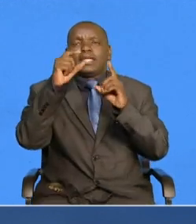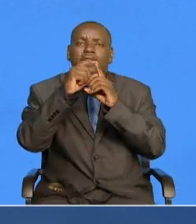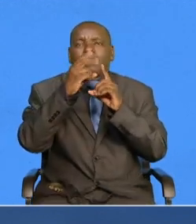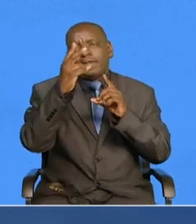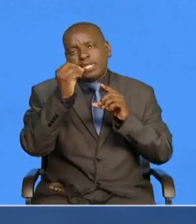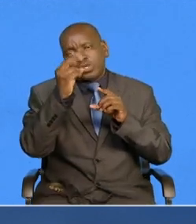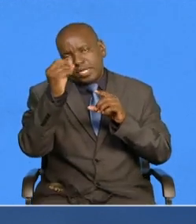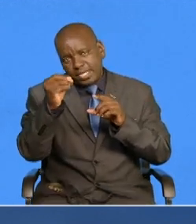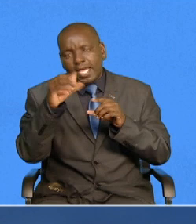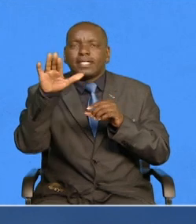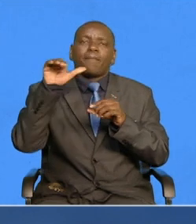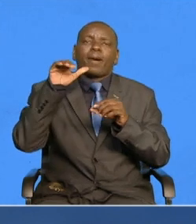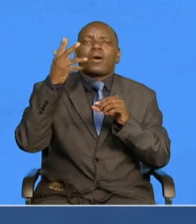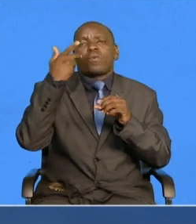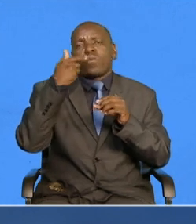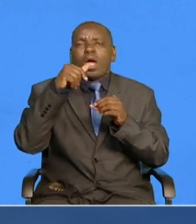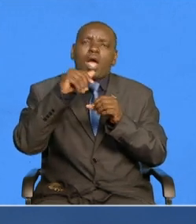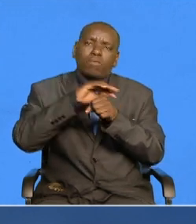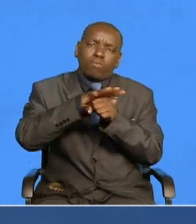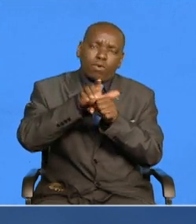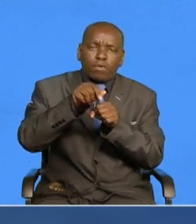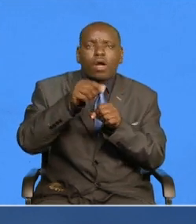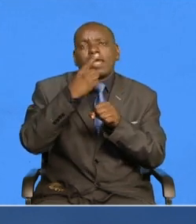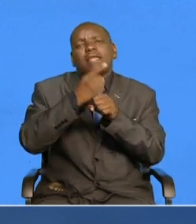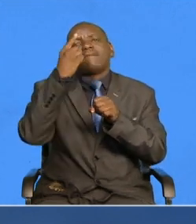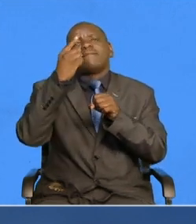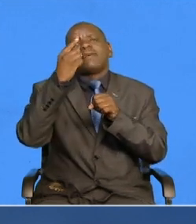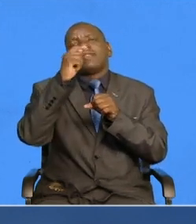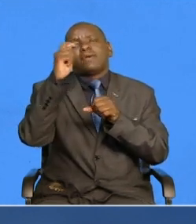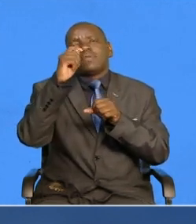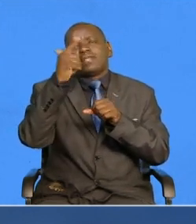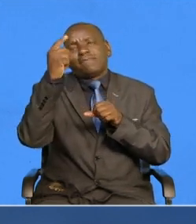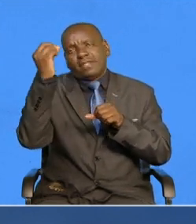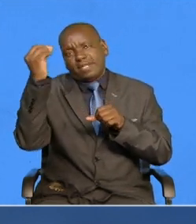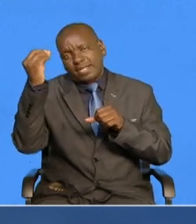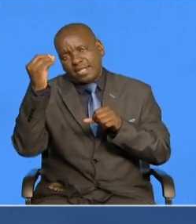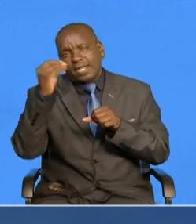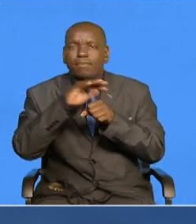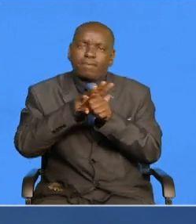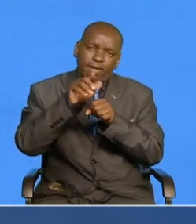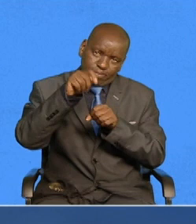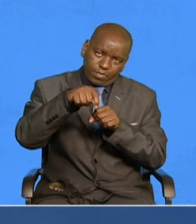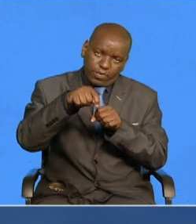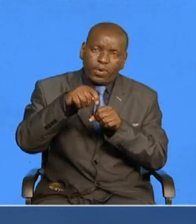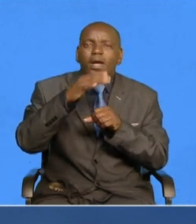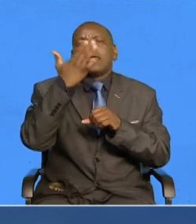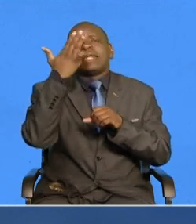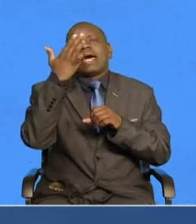December 2020, Zimbabwe had recorded over 11,700 confirmed COVID-19 cases,